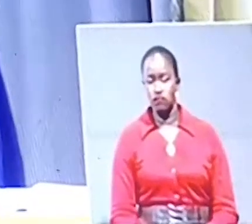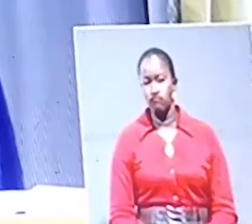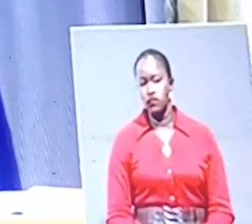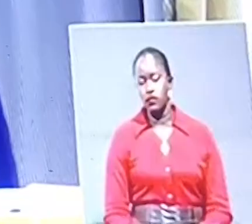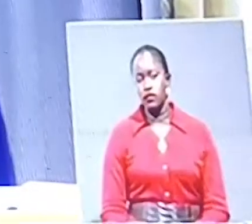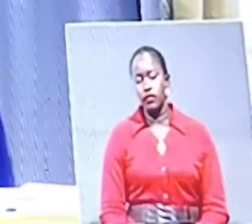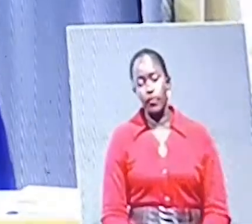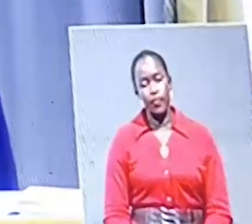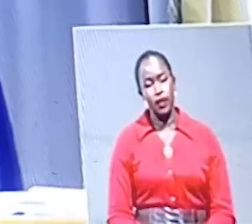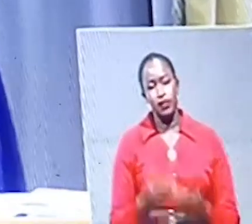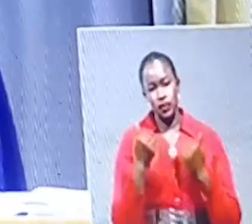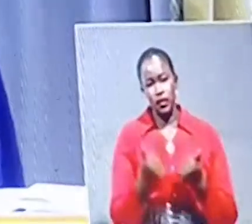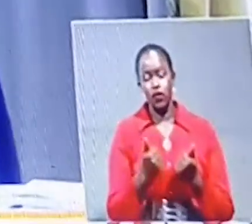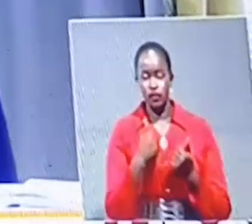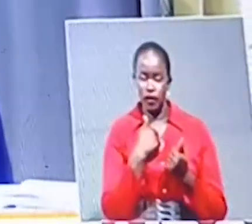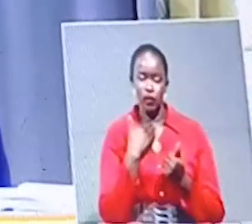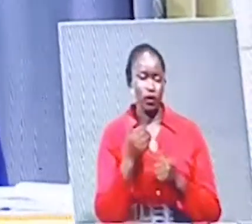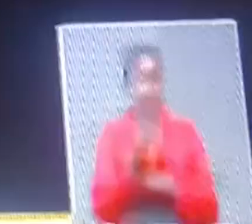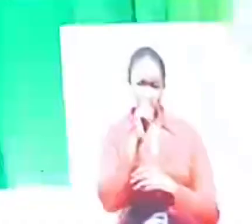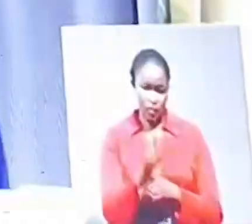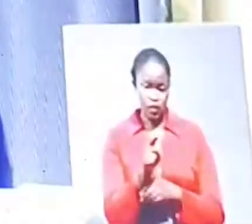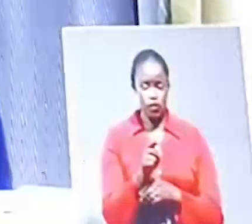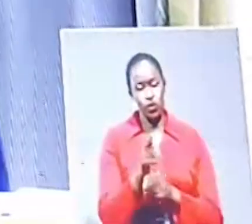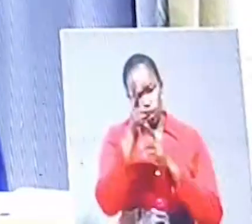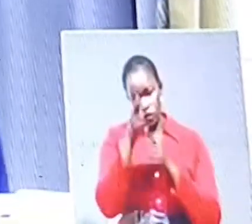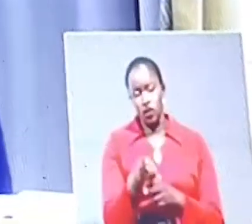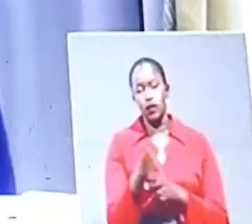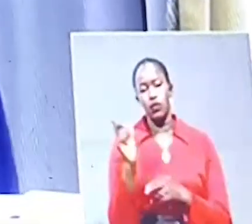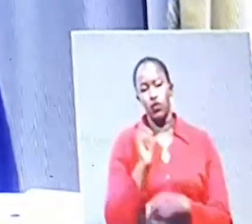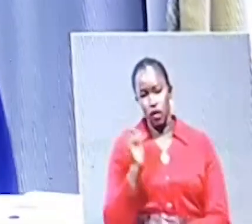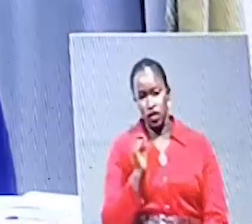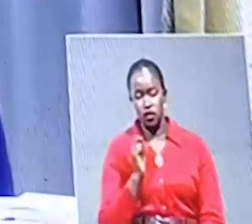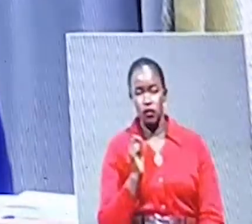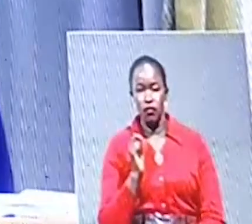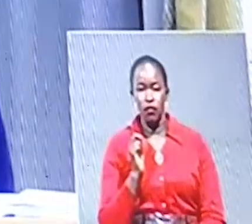Now, let me just ask you, Honorable colleagues, okay?